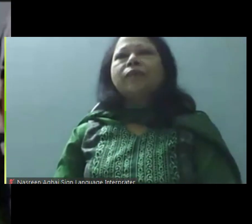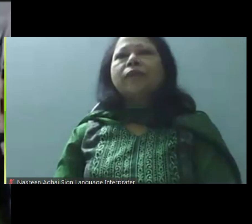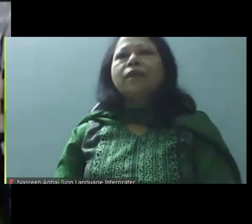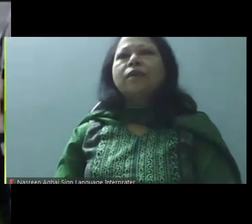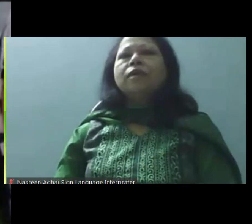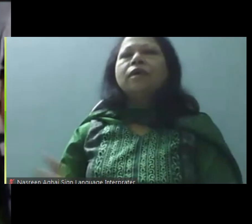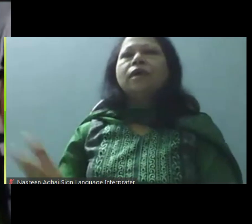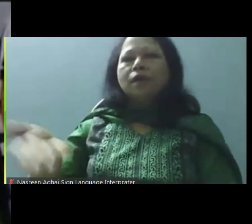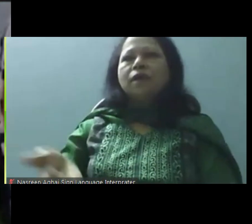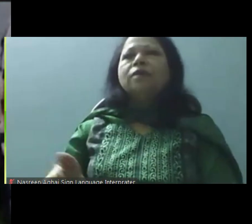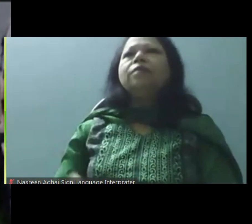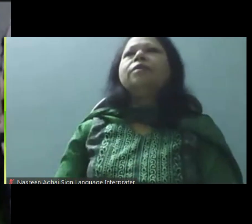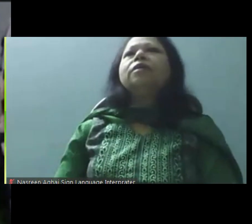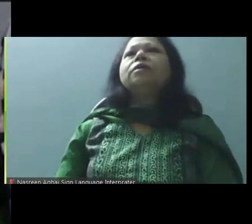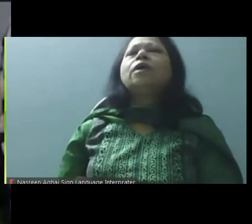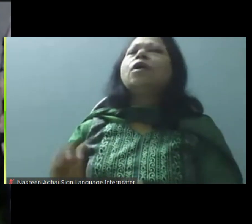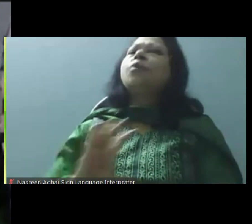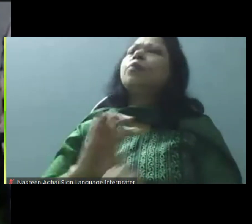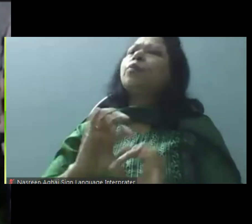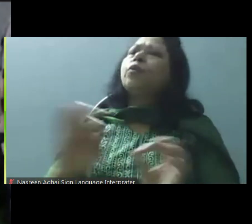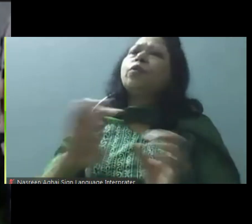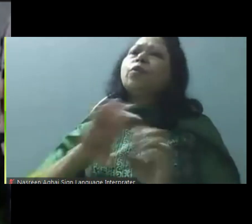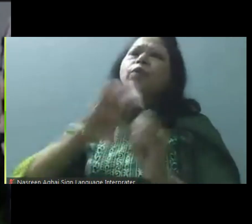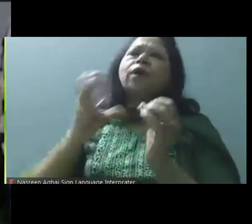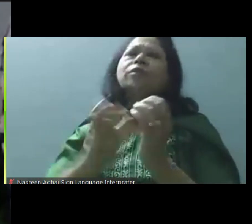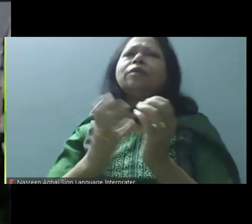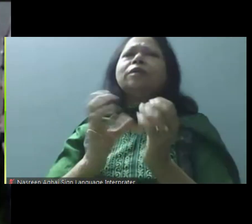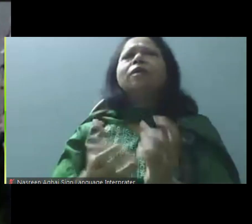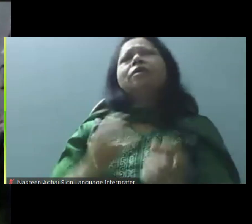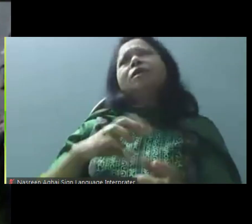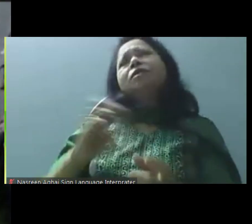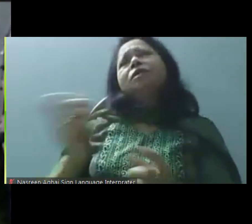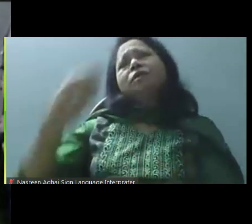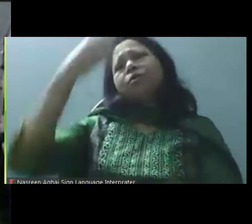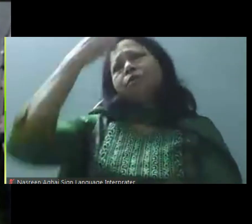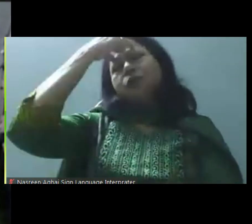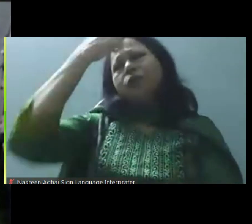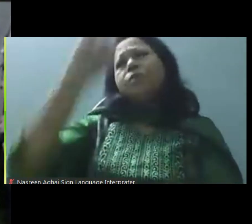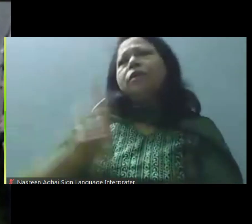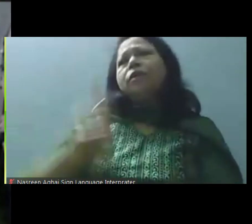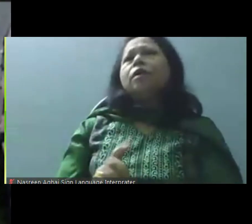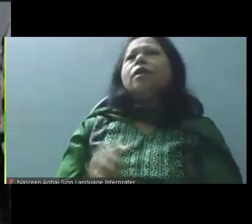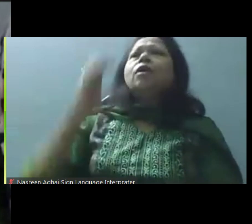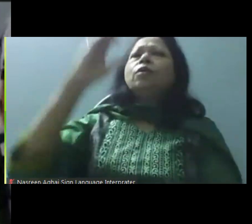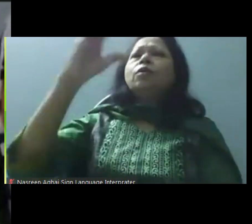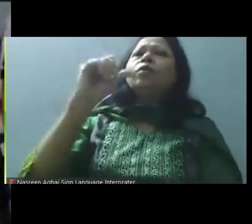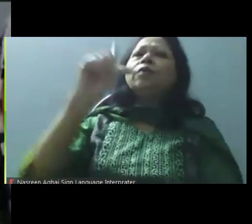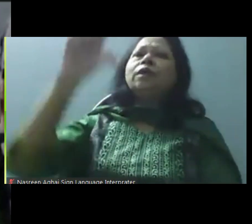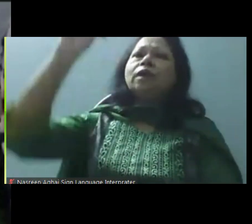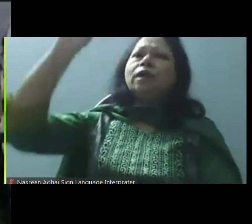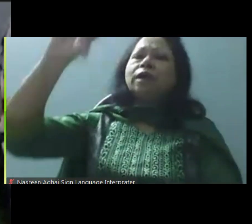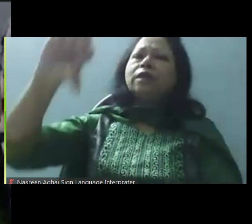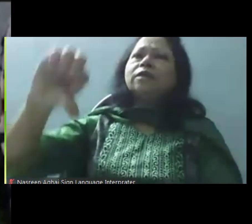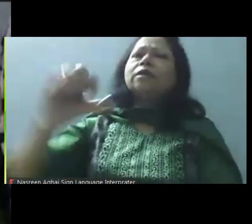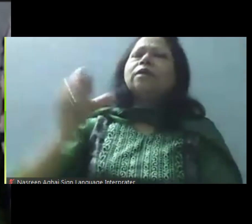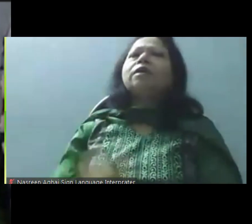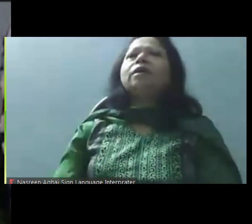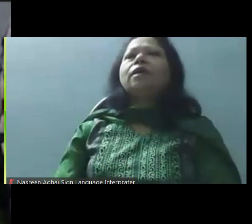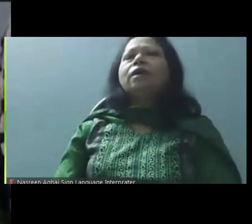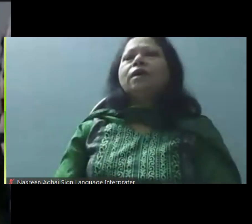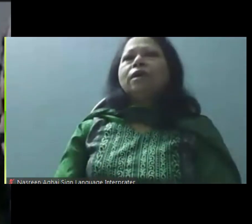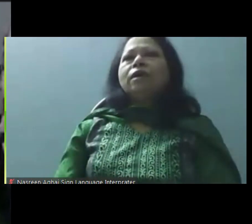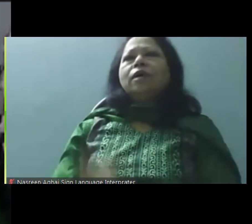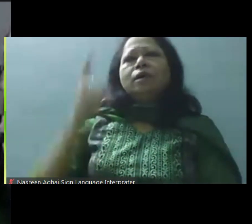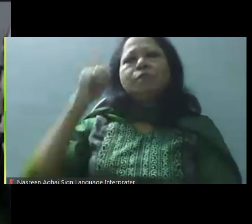These days, entire world facing the challenge due to COVID-19. but I think